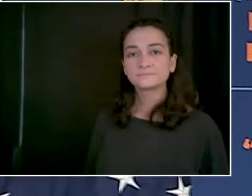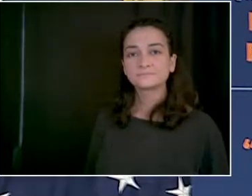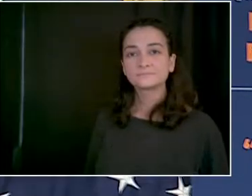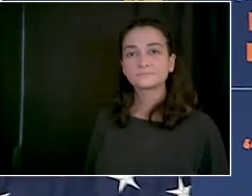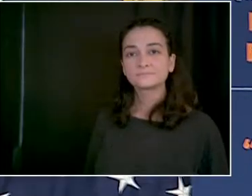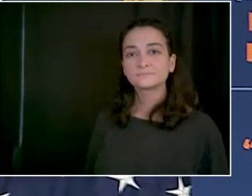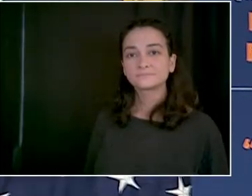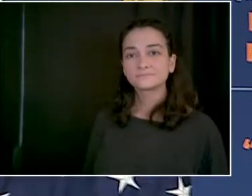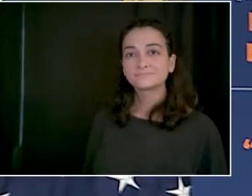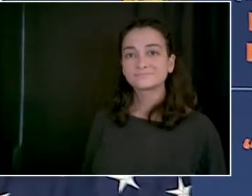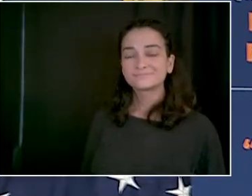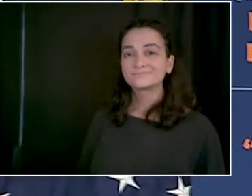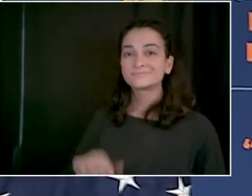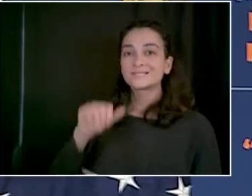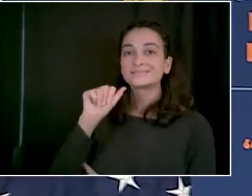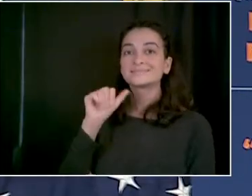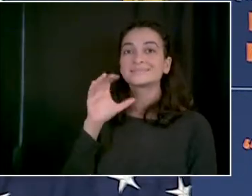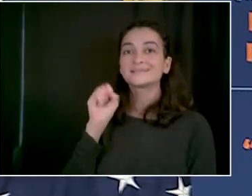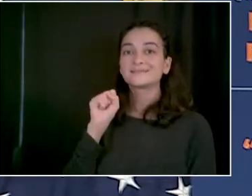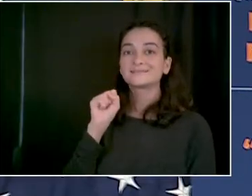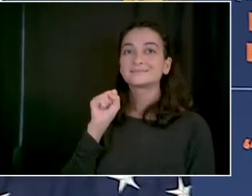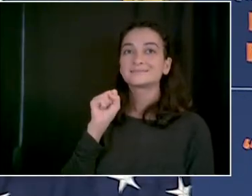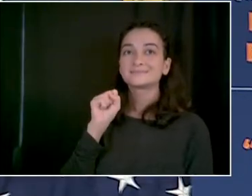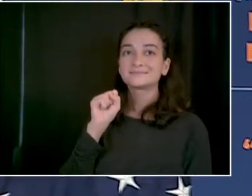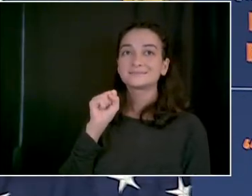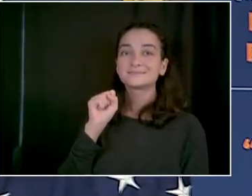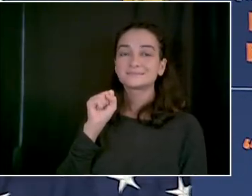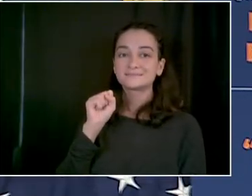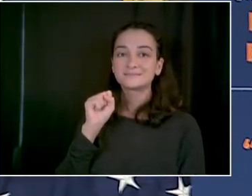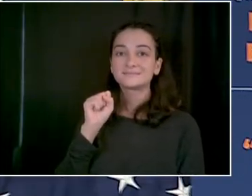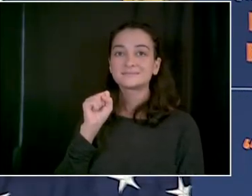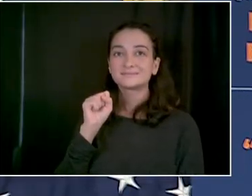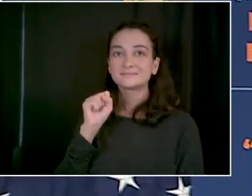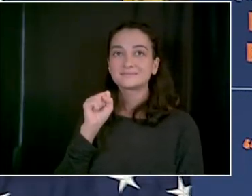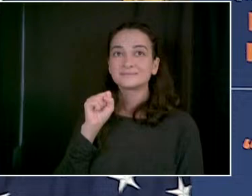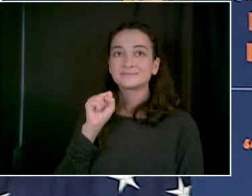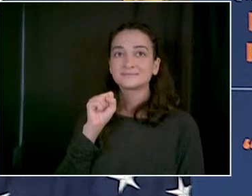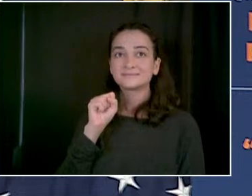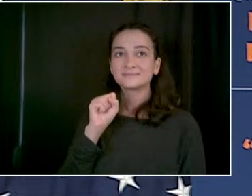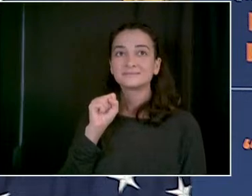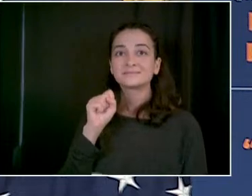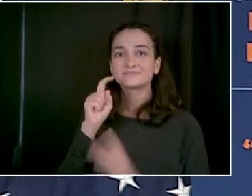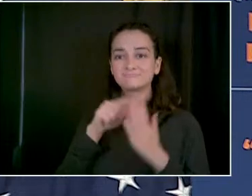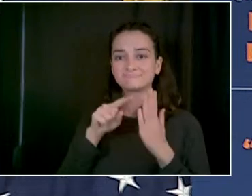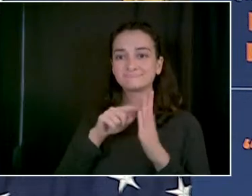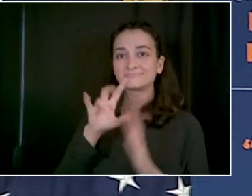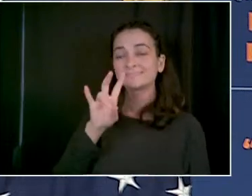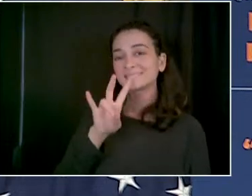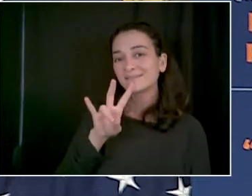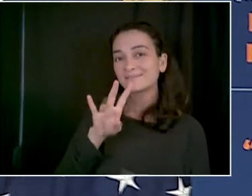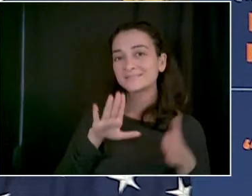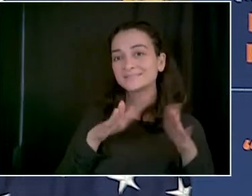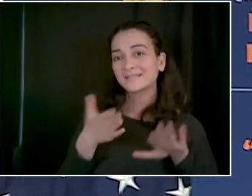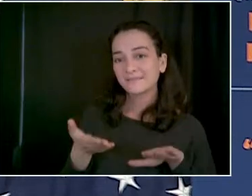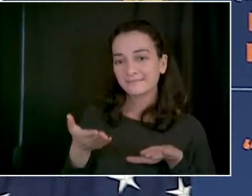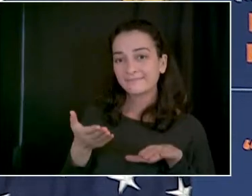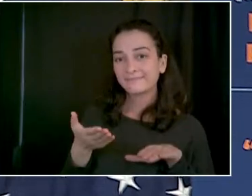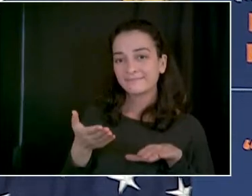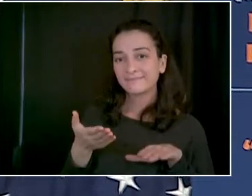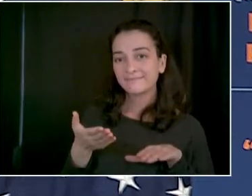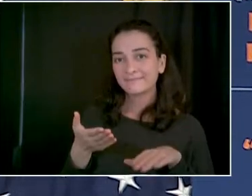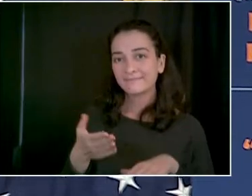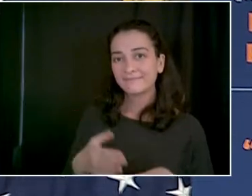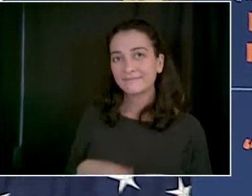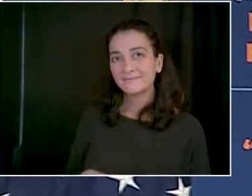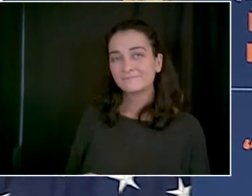of those who are in care. I keep going back to how many lives did we save? And what ACS and the commissioner